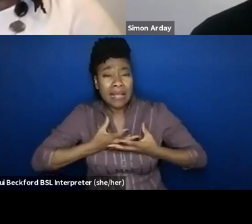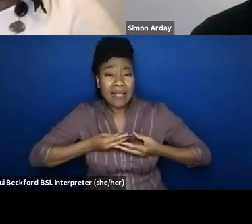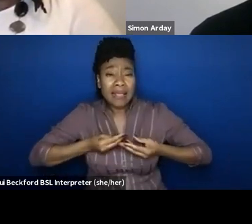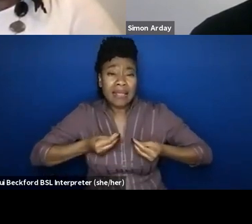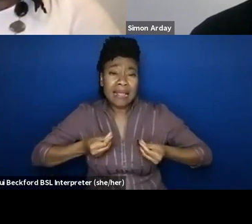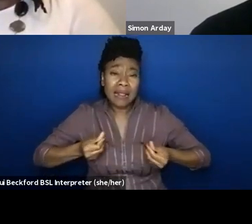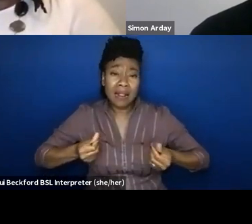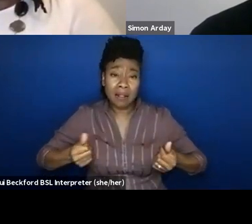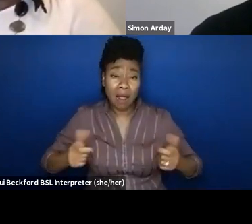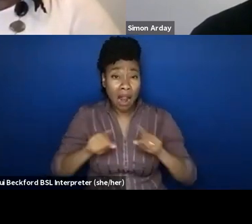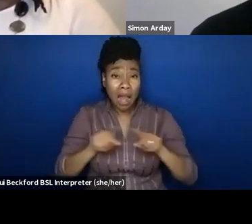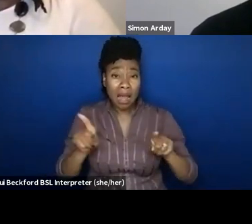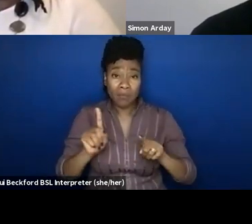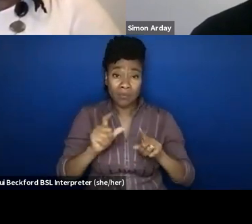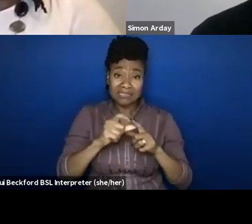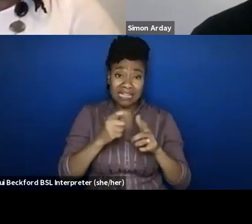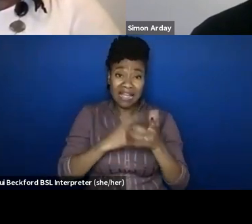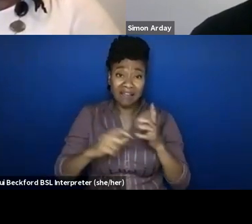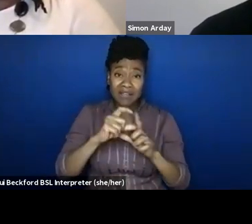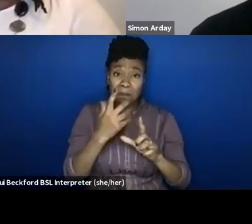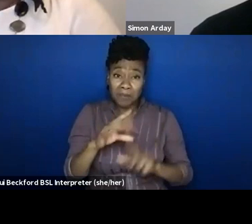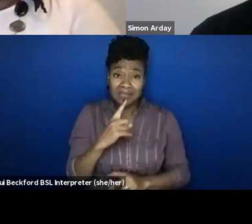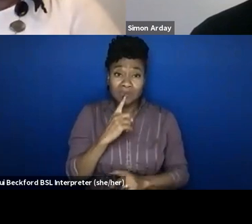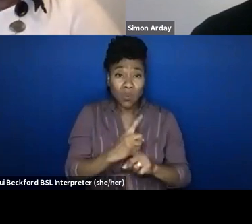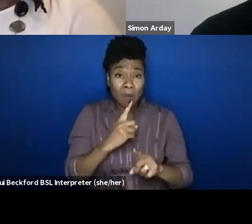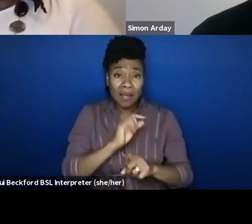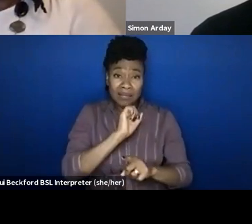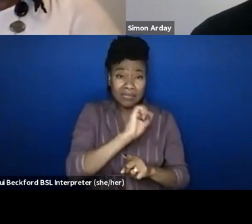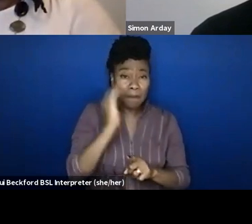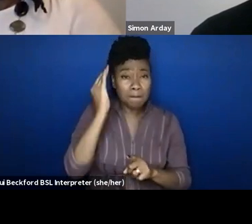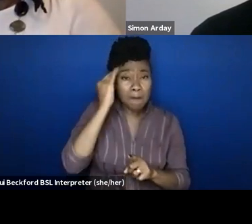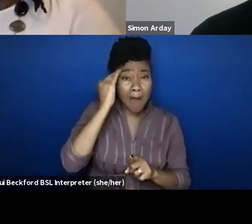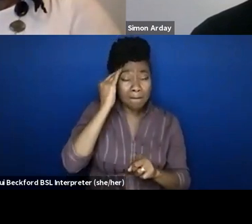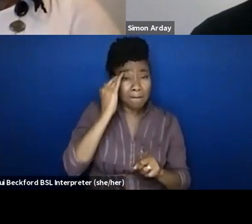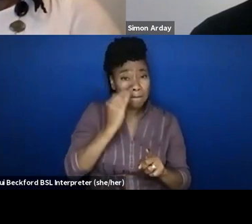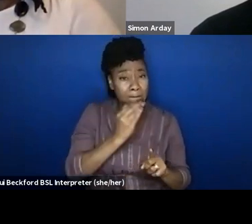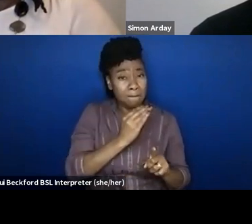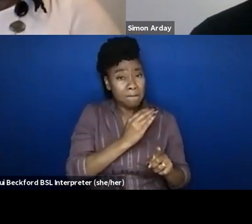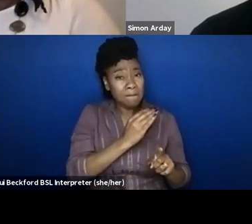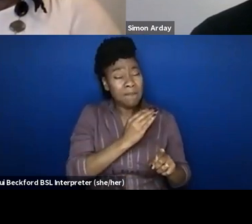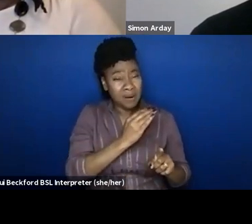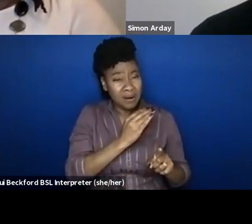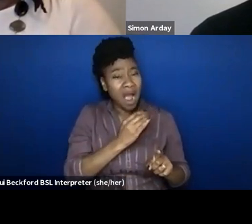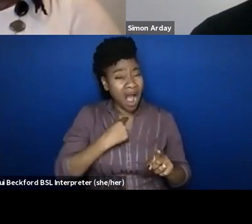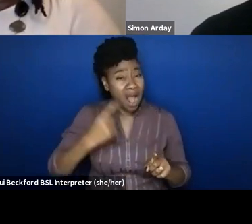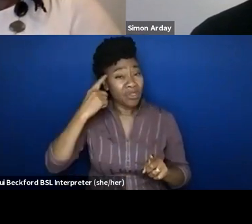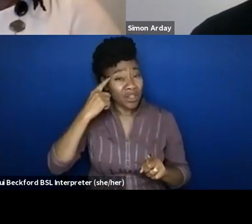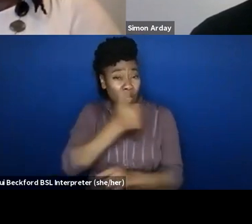his mother. I think that, yeah, people need to take that maternal approach.